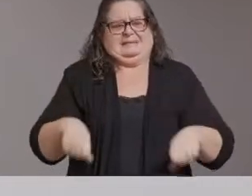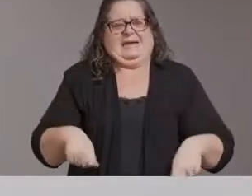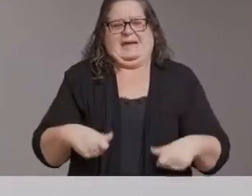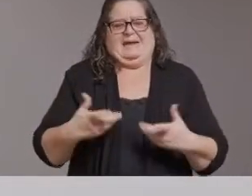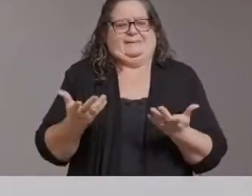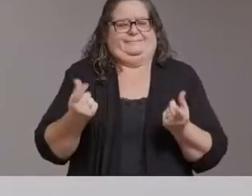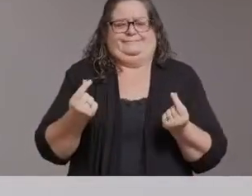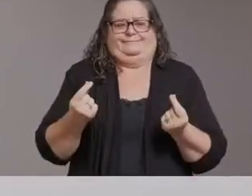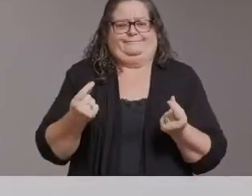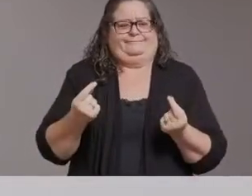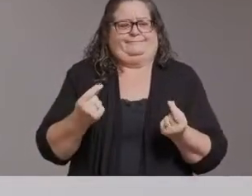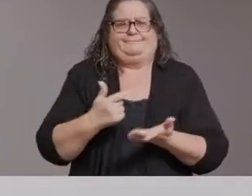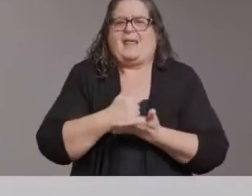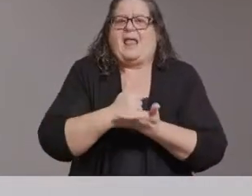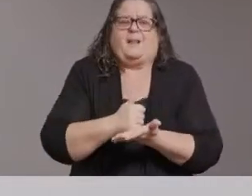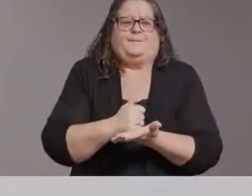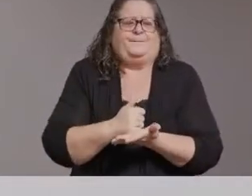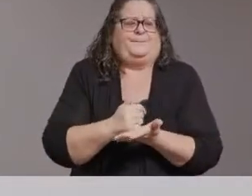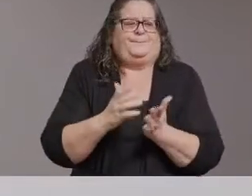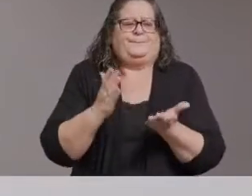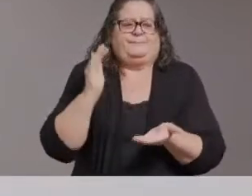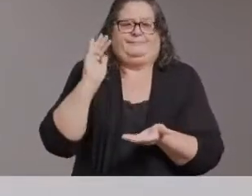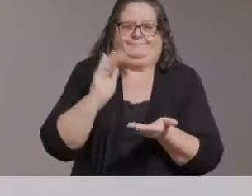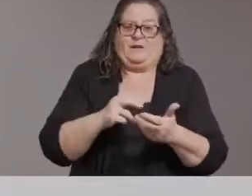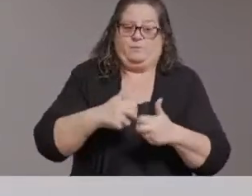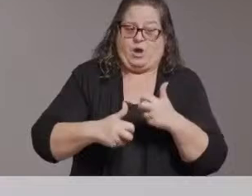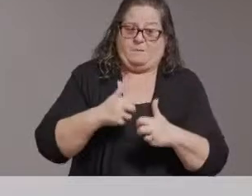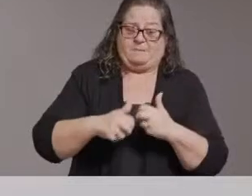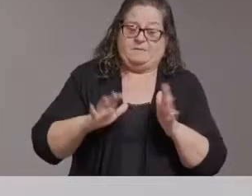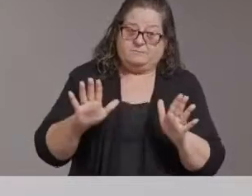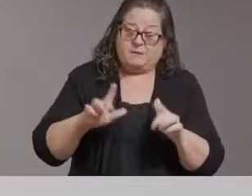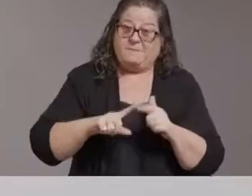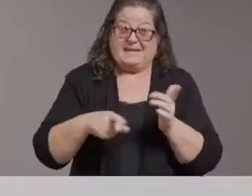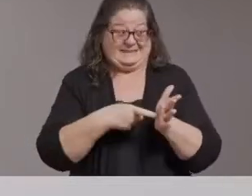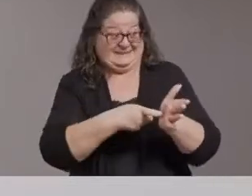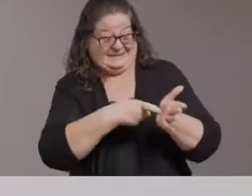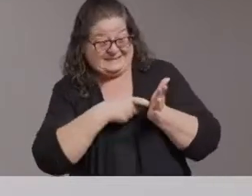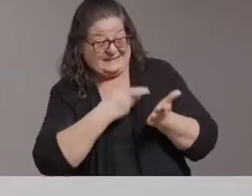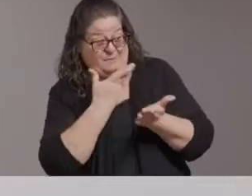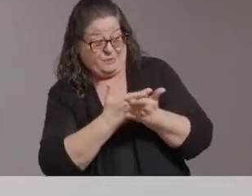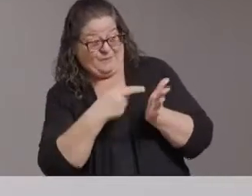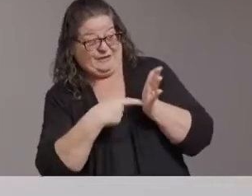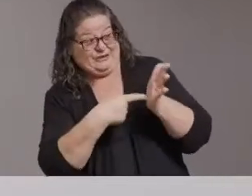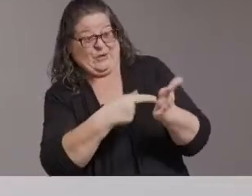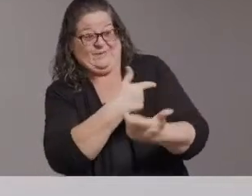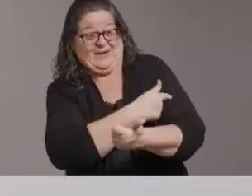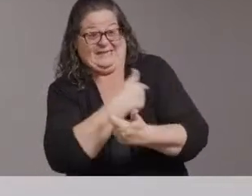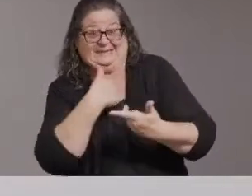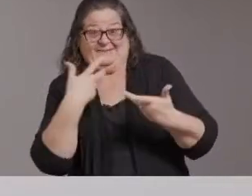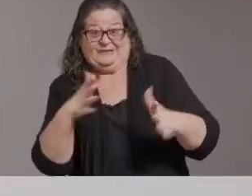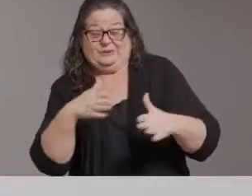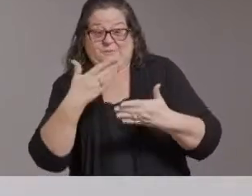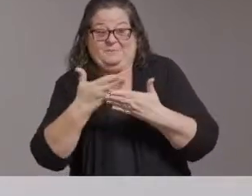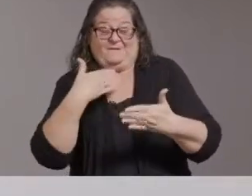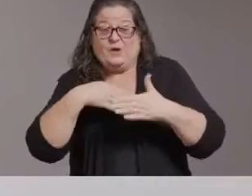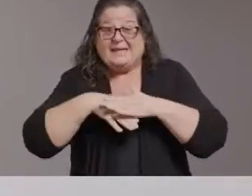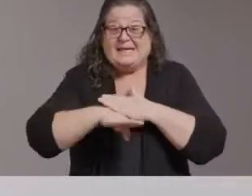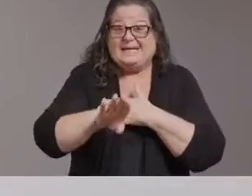that I would require a vaccine proof to go into those types of